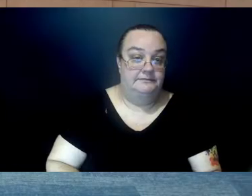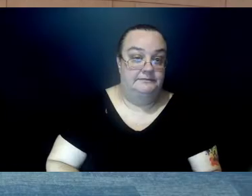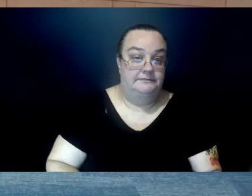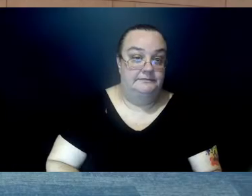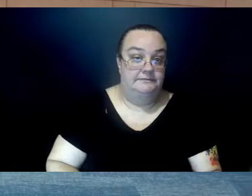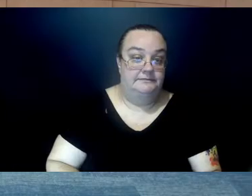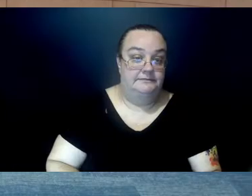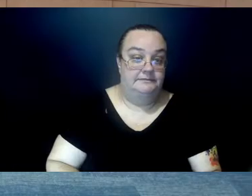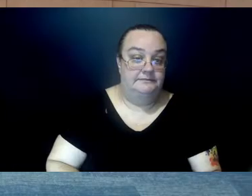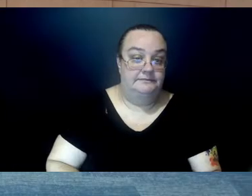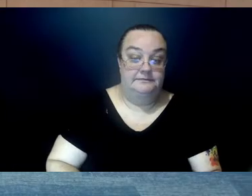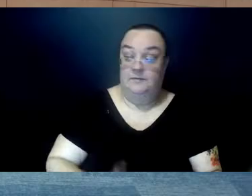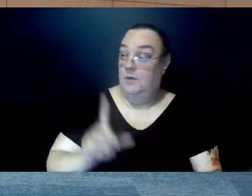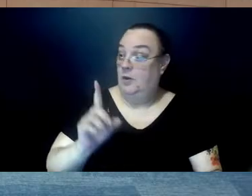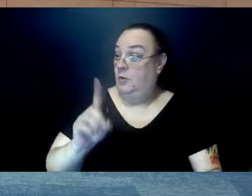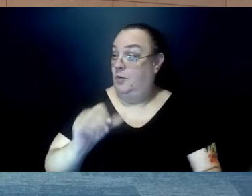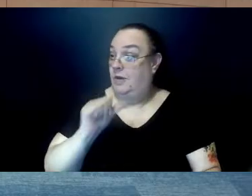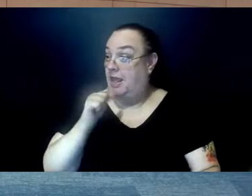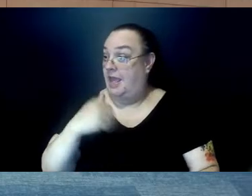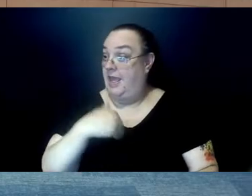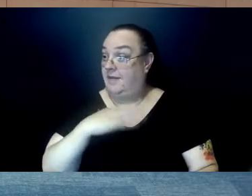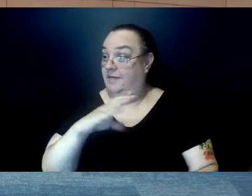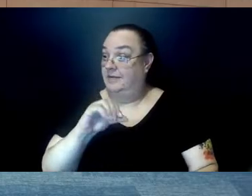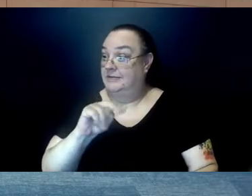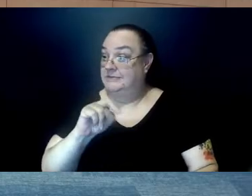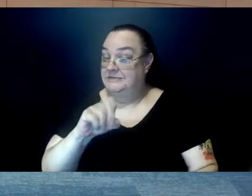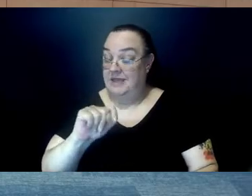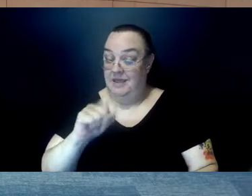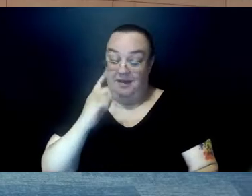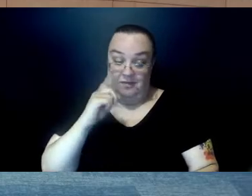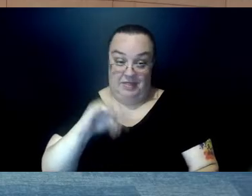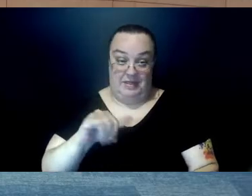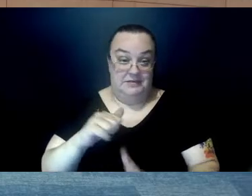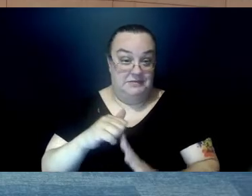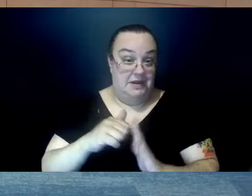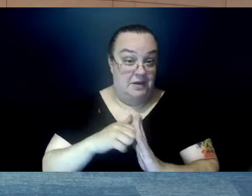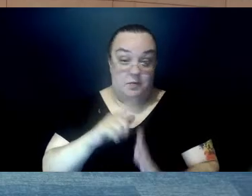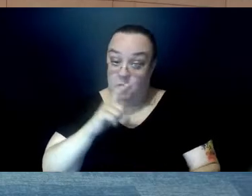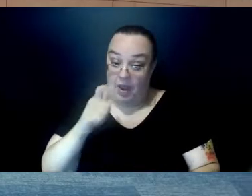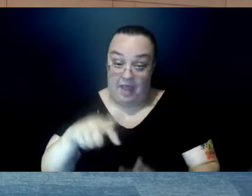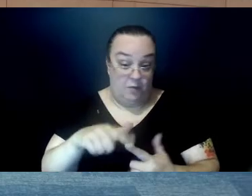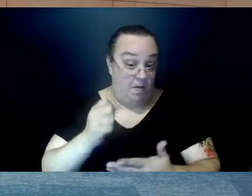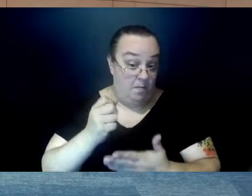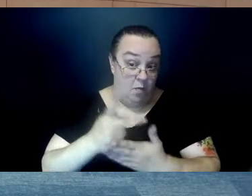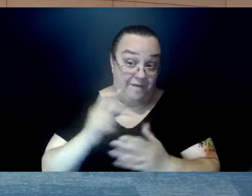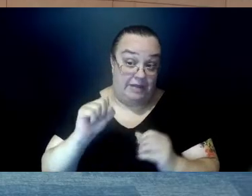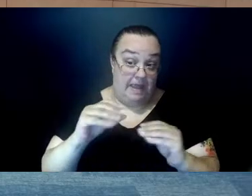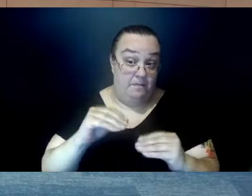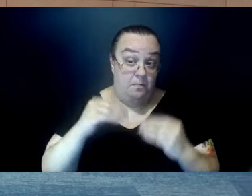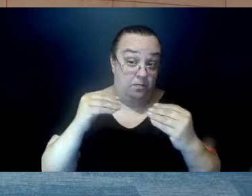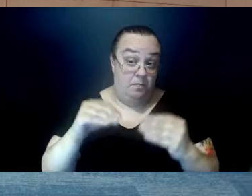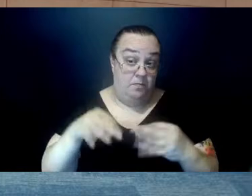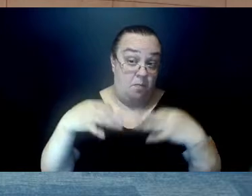If we do not have consent for the consent agenda, we do not have to approve it. We can move it to the next meeting.